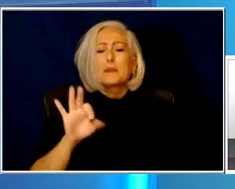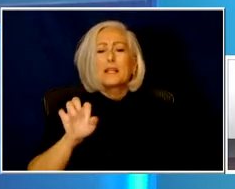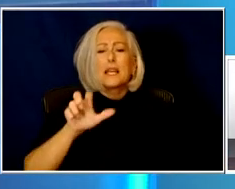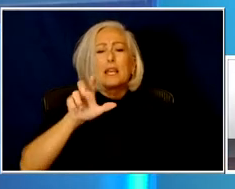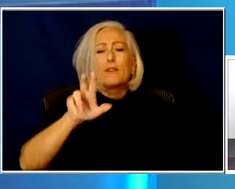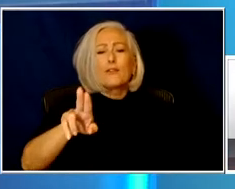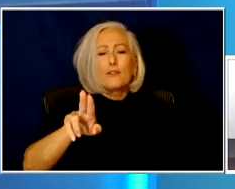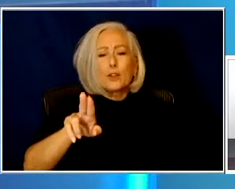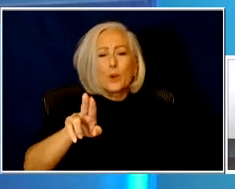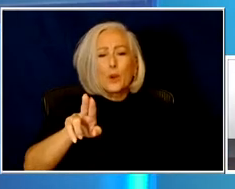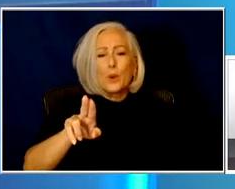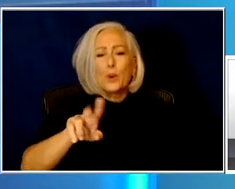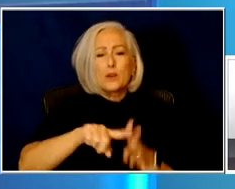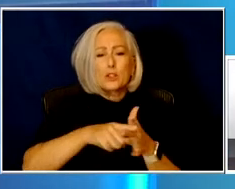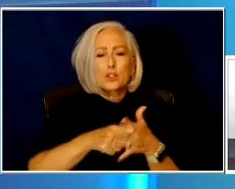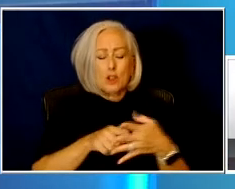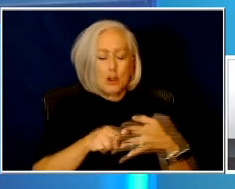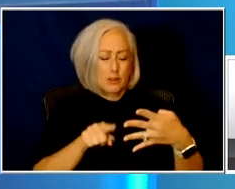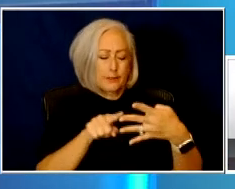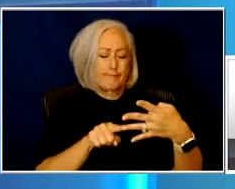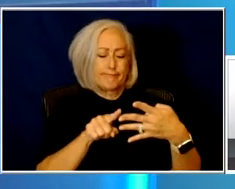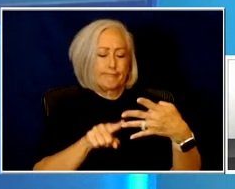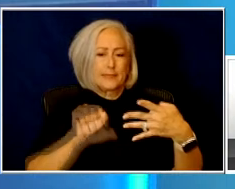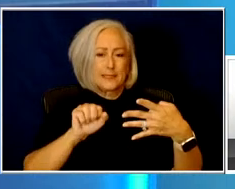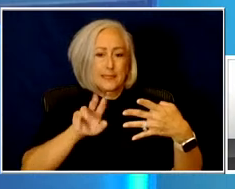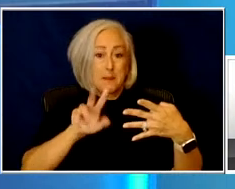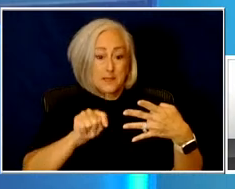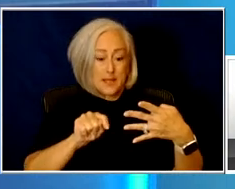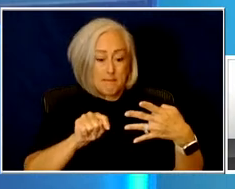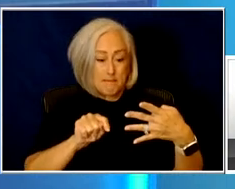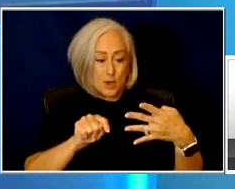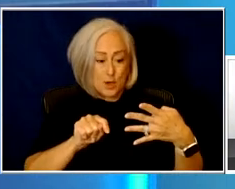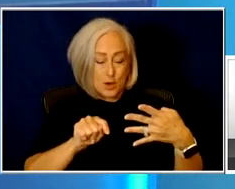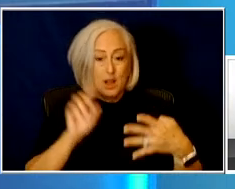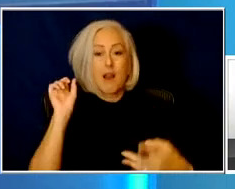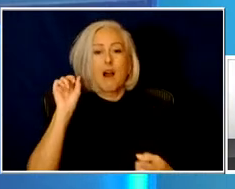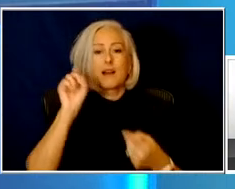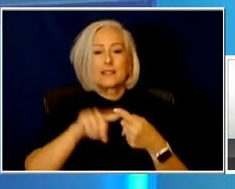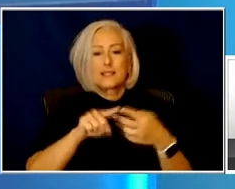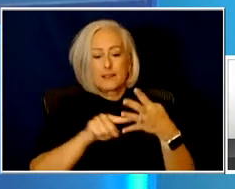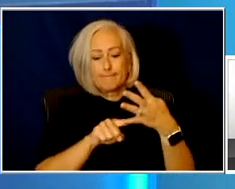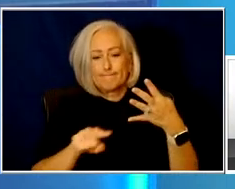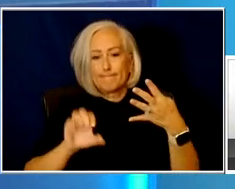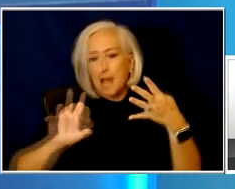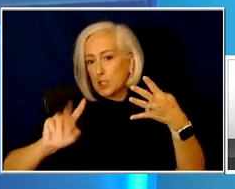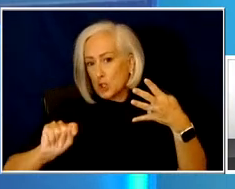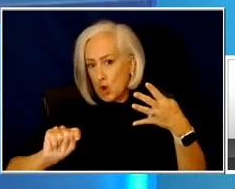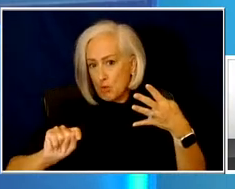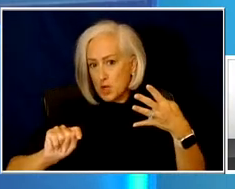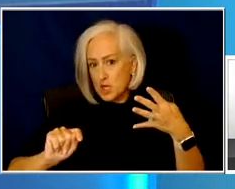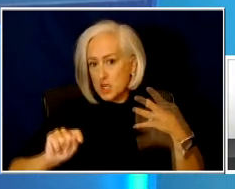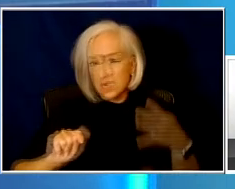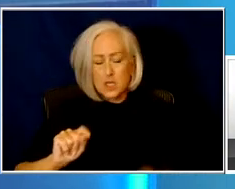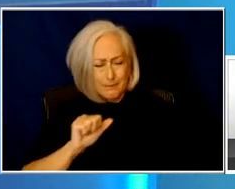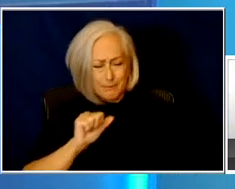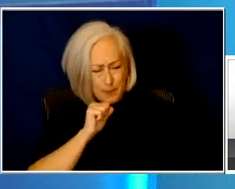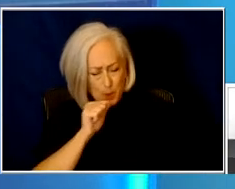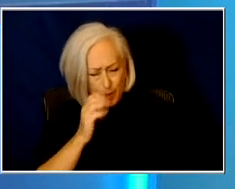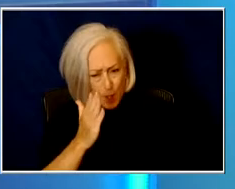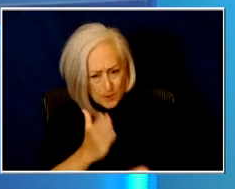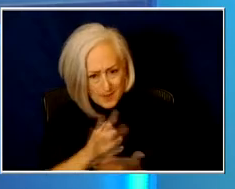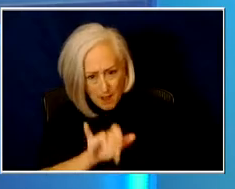from mid-september to the end of October but we don't really stop doing that Dana you know until